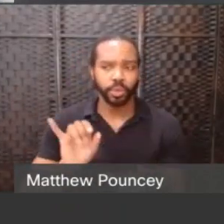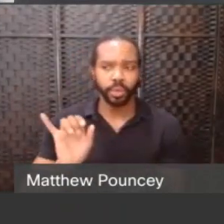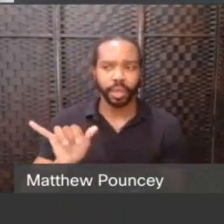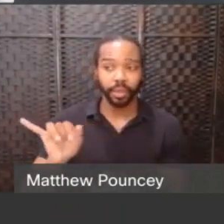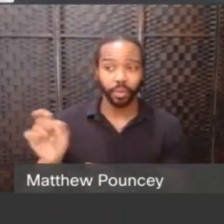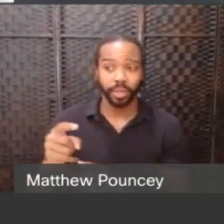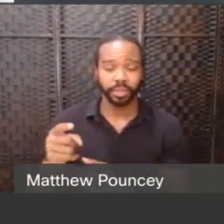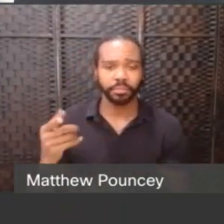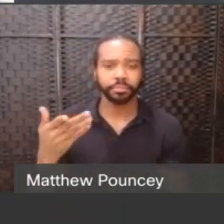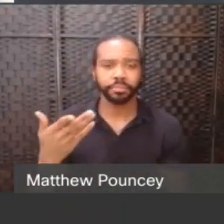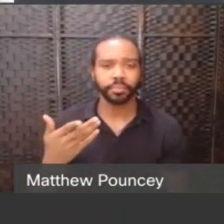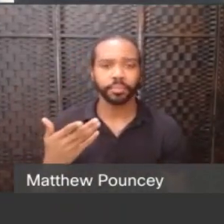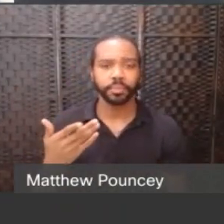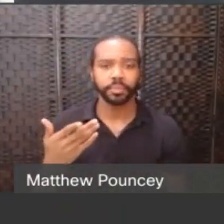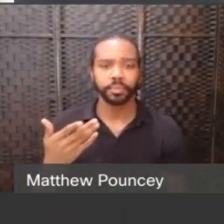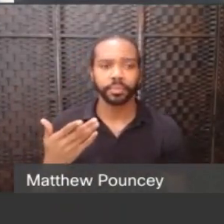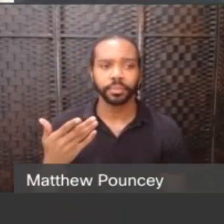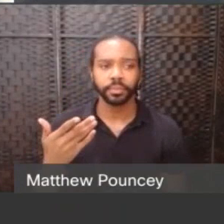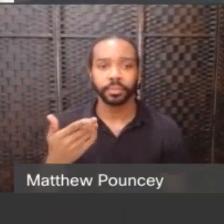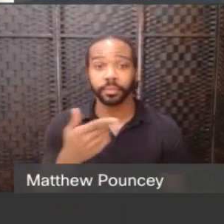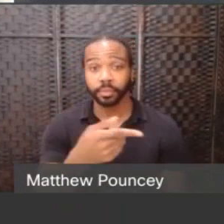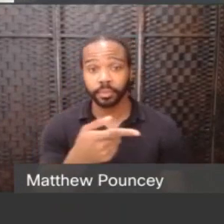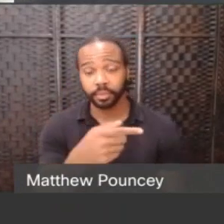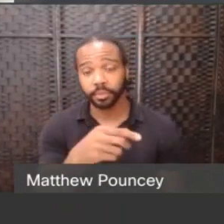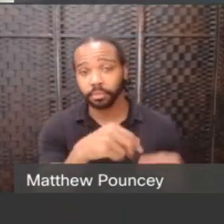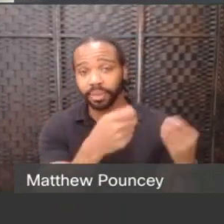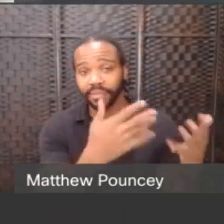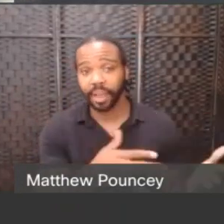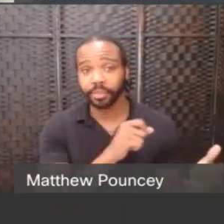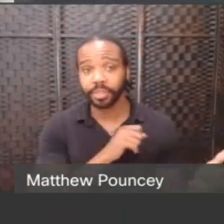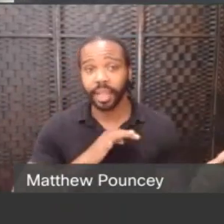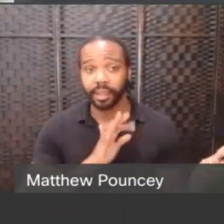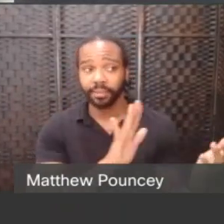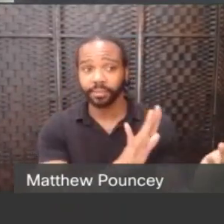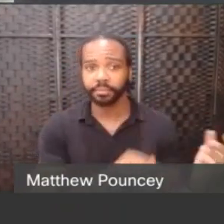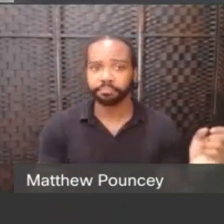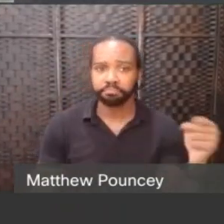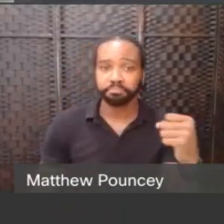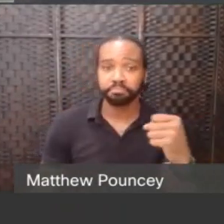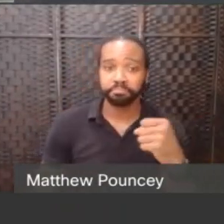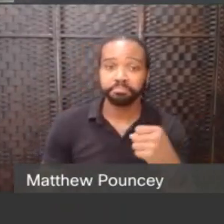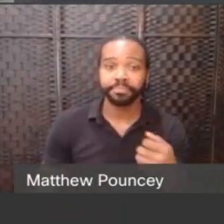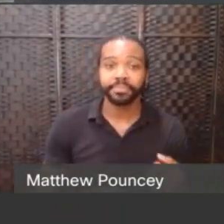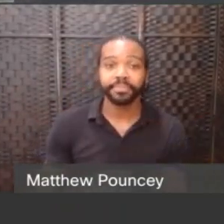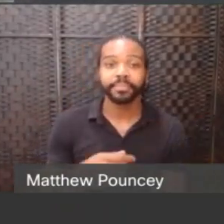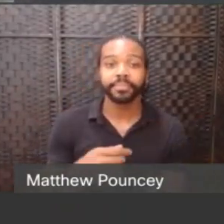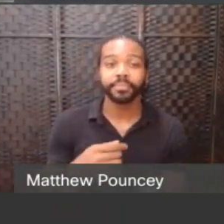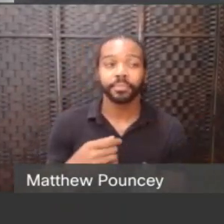question, the provider staff question is yes, we are